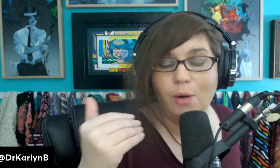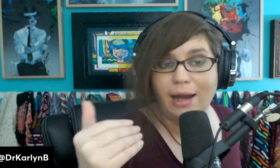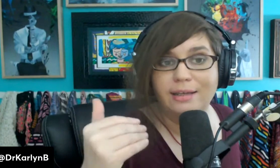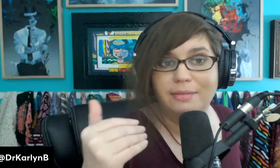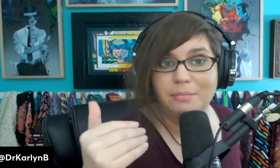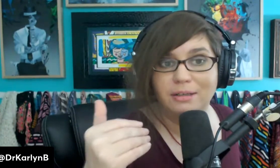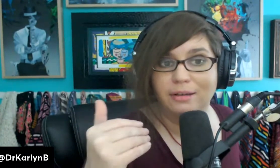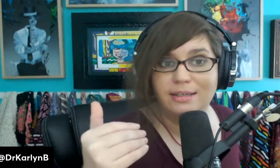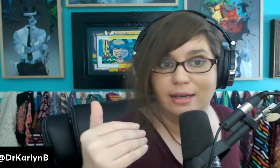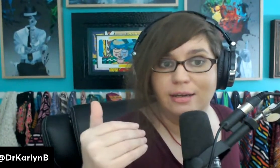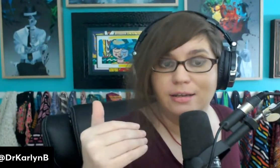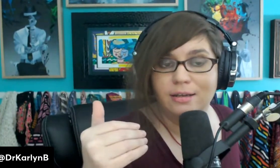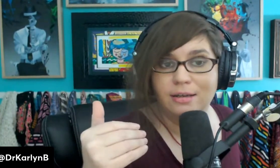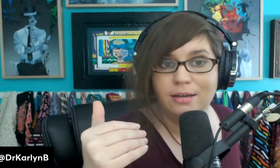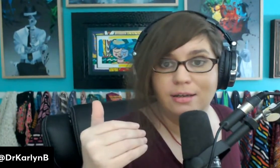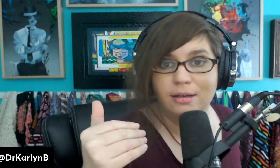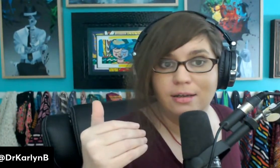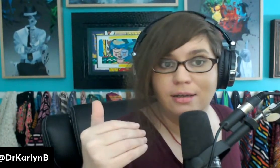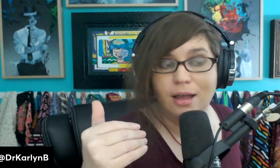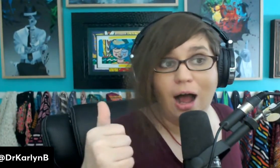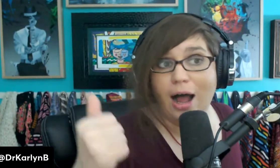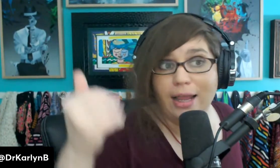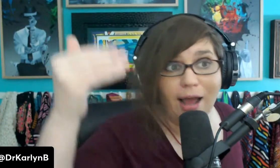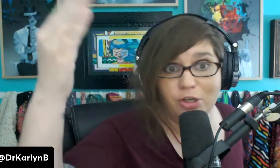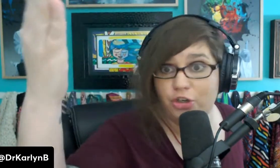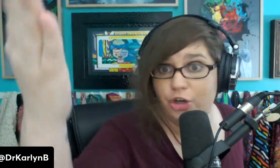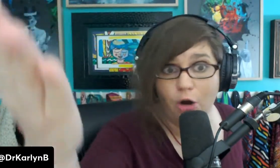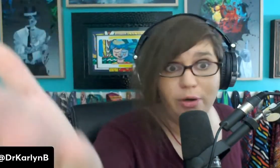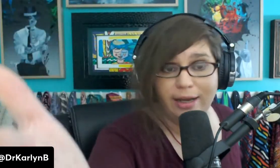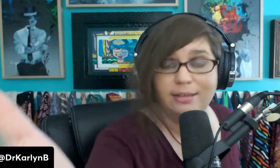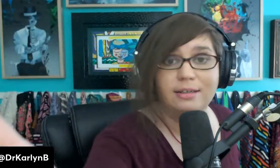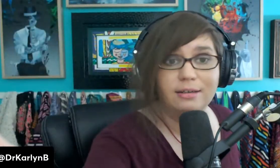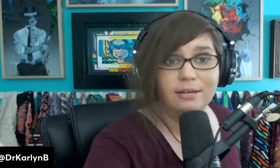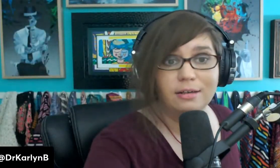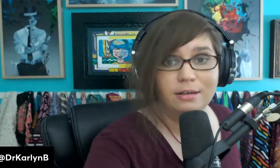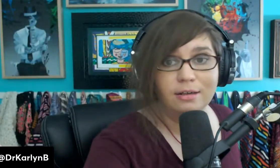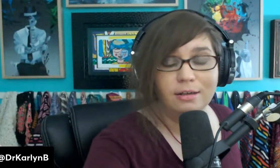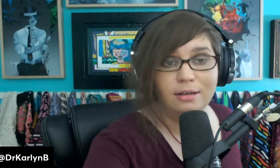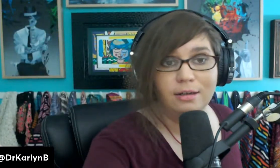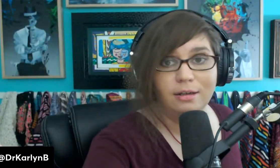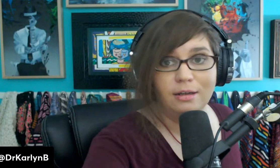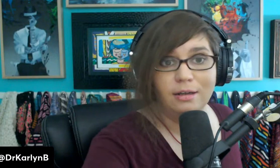know how to get them to listen. I have shown it.